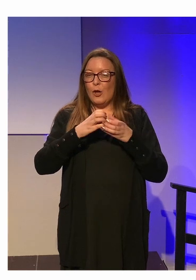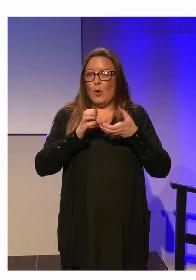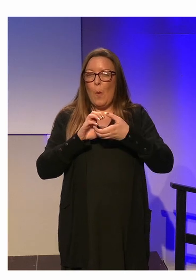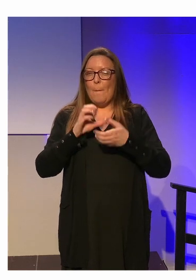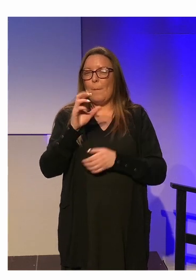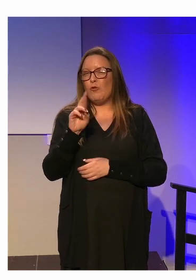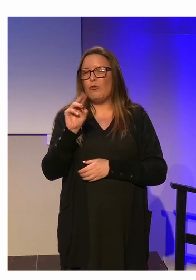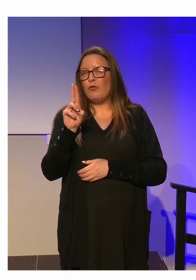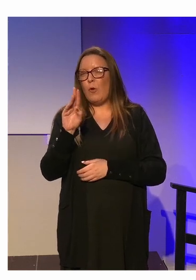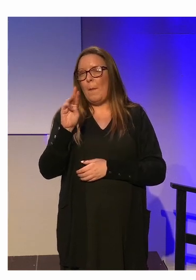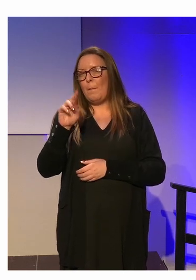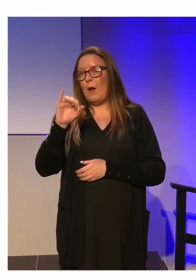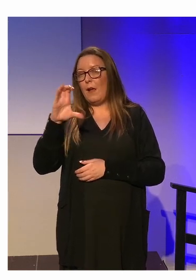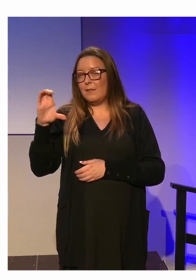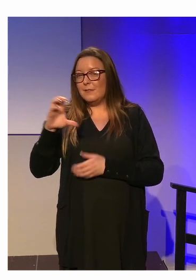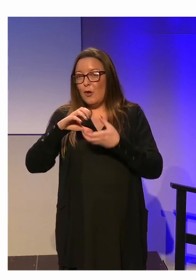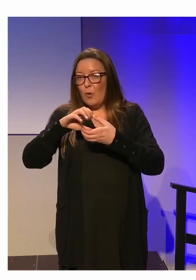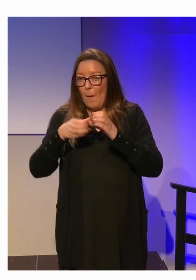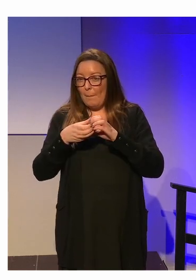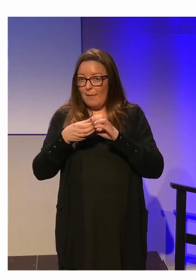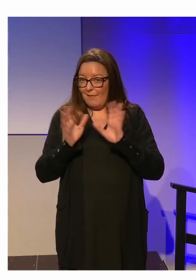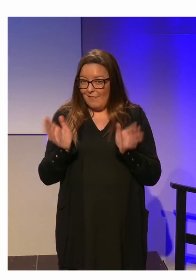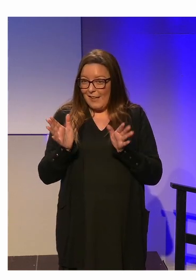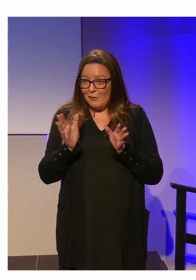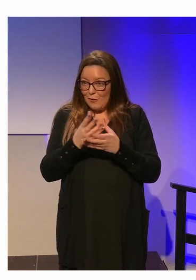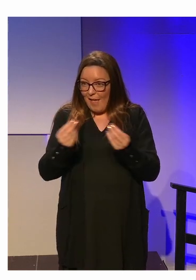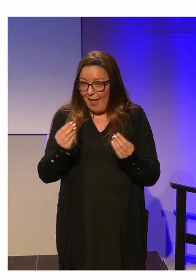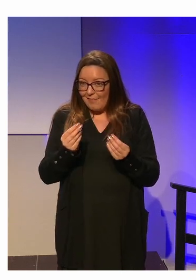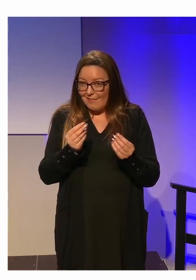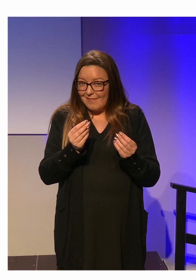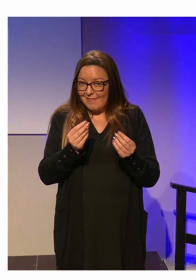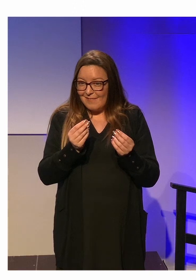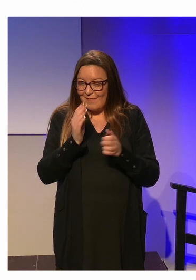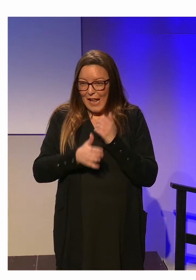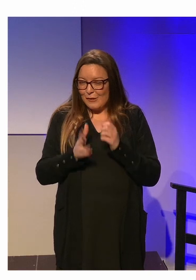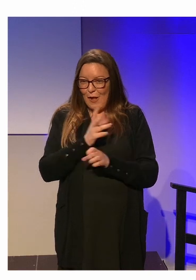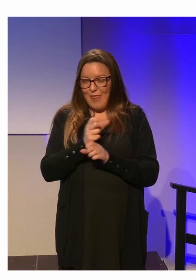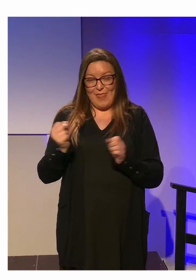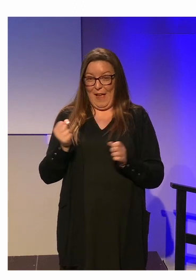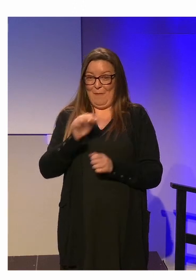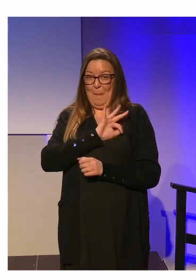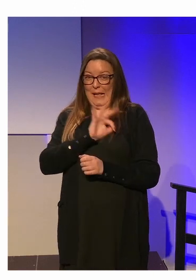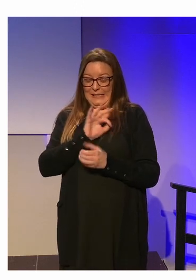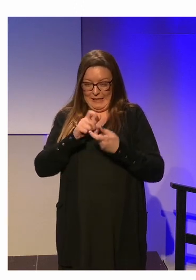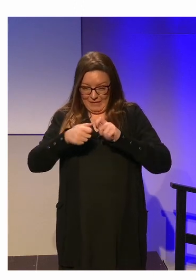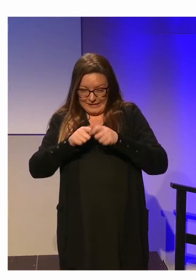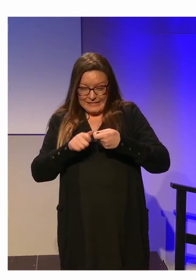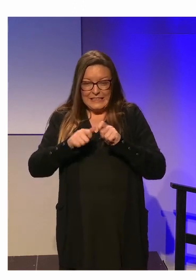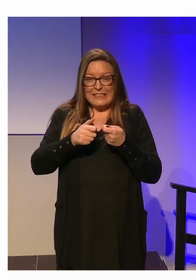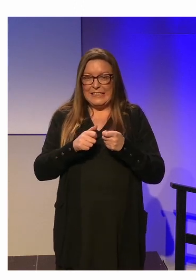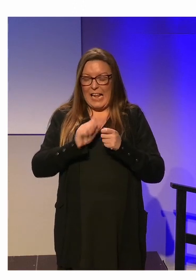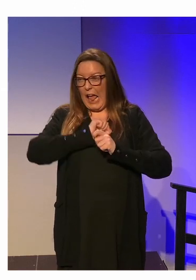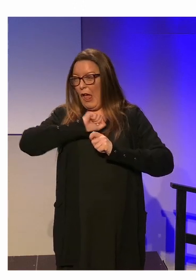Anybody? Has anybody solved it? Probably everybody has. I'm the only one. I see a couple of people. I have never solved it. I have thrown it across the